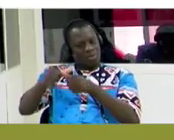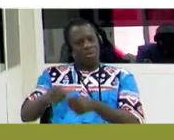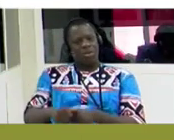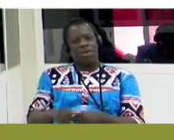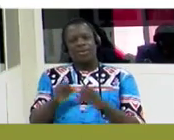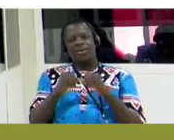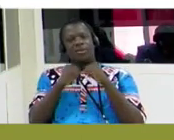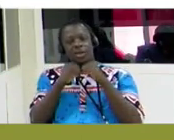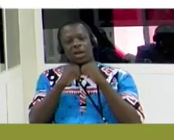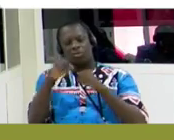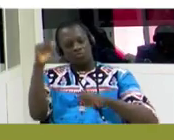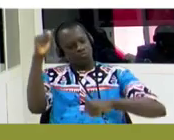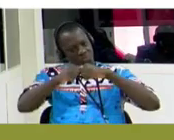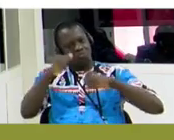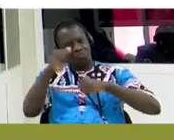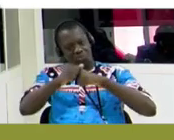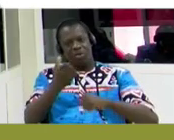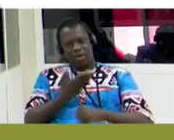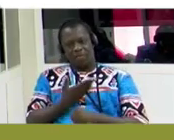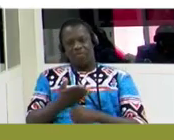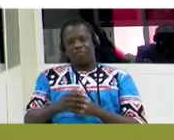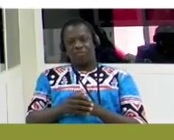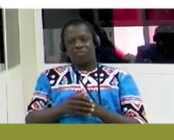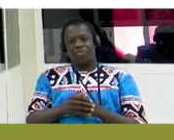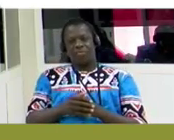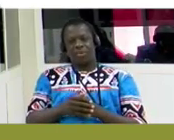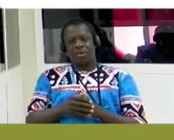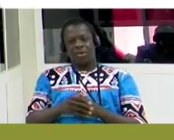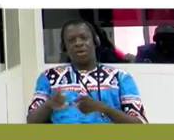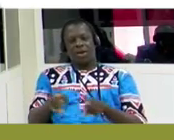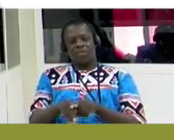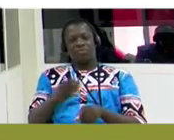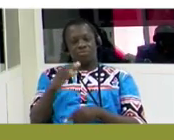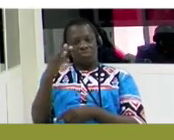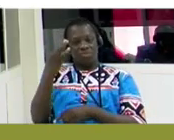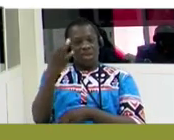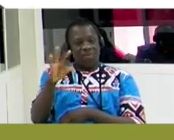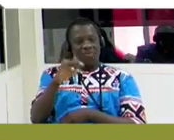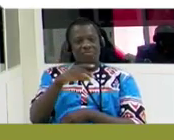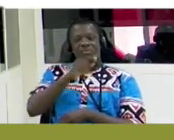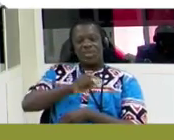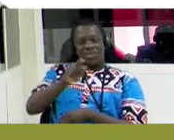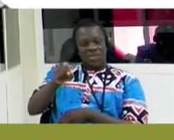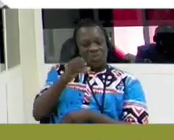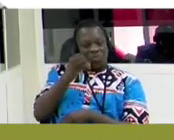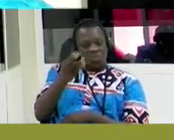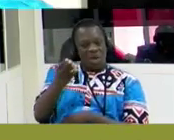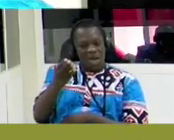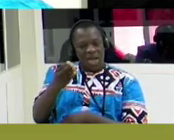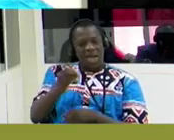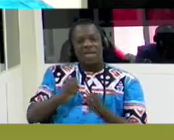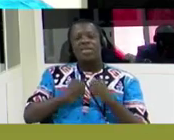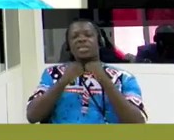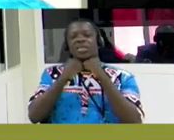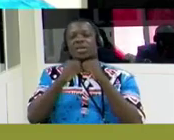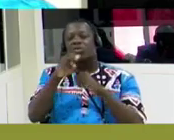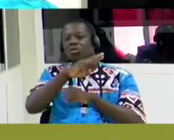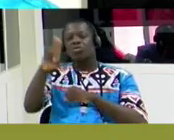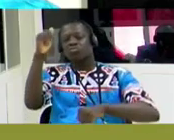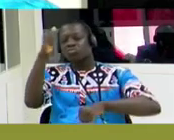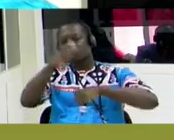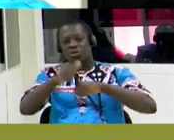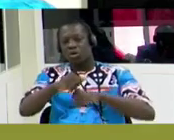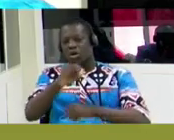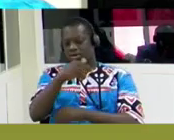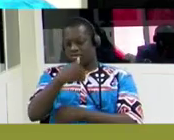standing. So when Martin said that Sana was never tortured in front of him, I cannot believe that. No, well, I didn't say that Martin